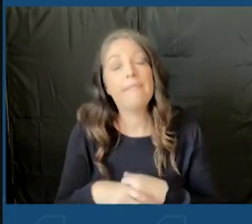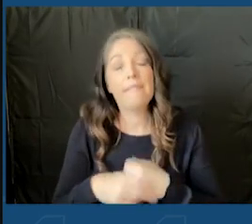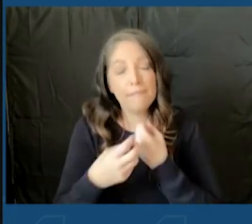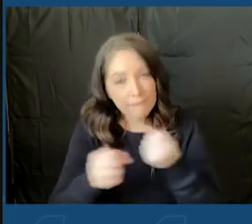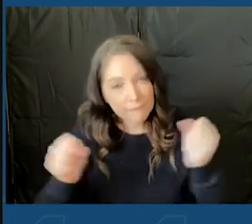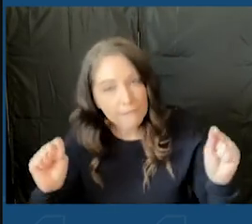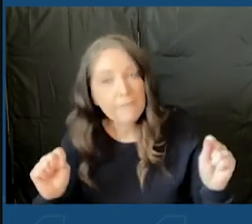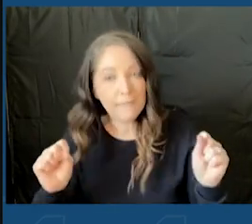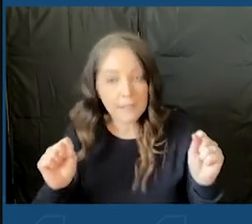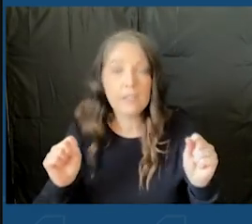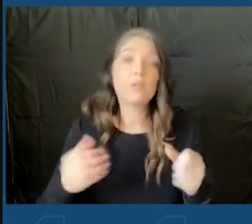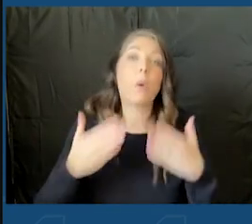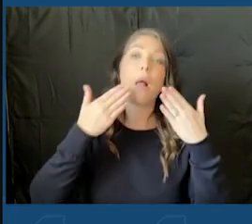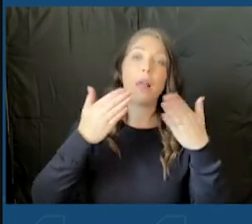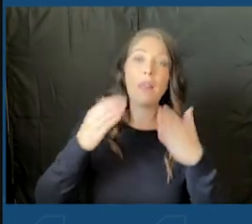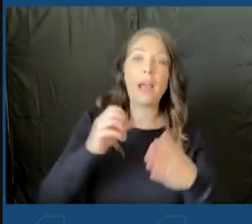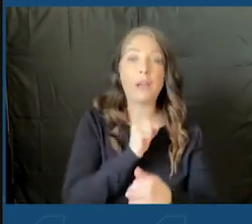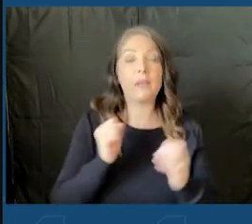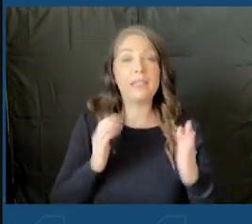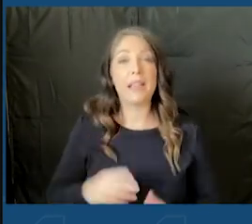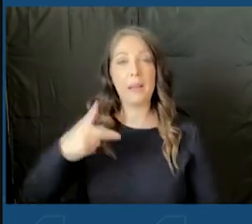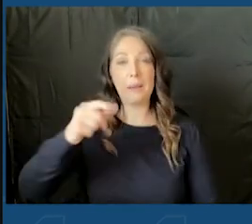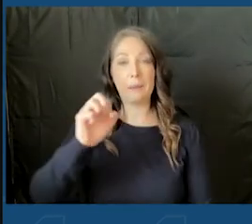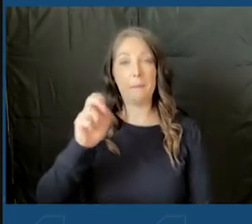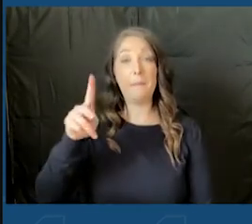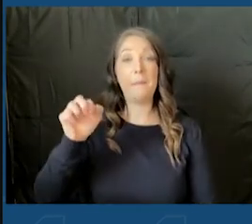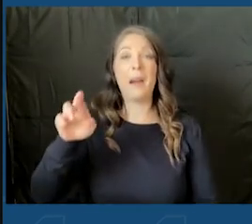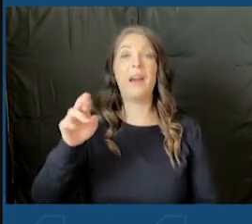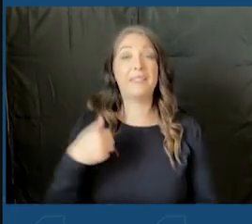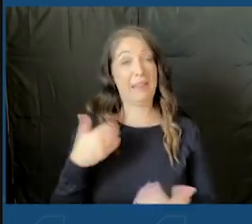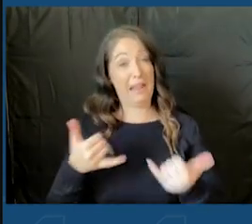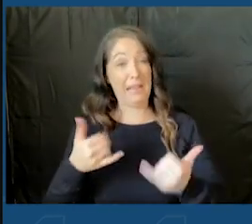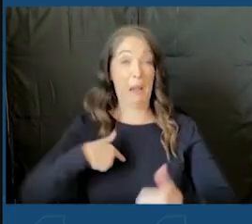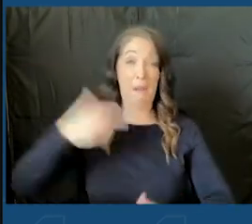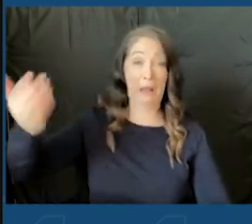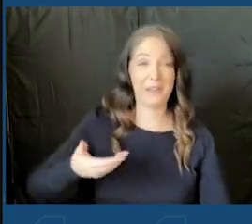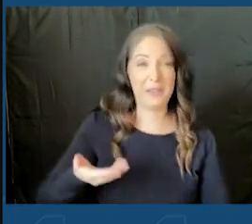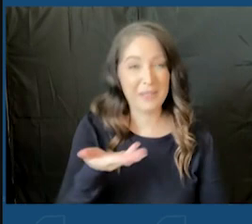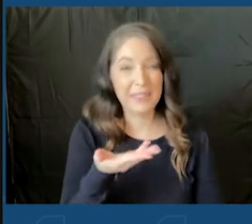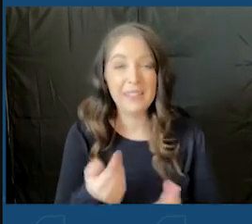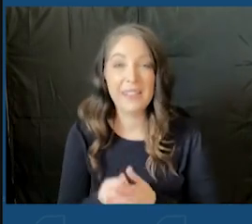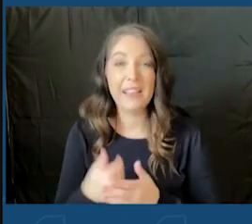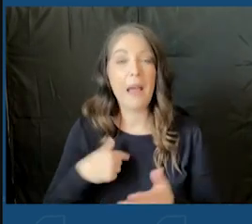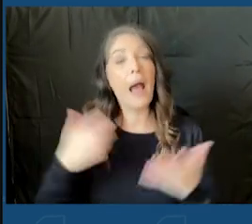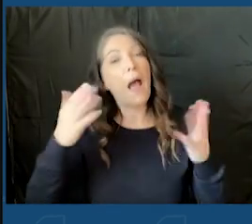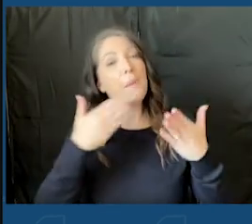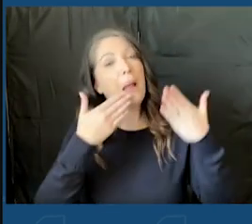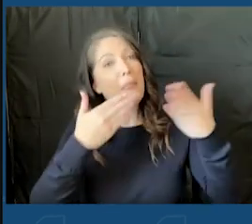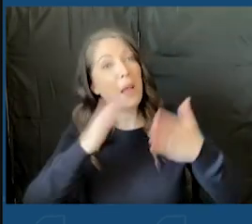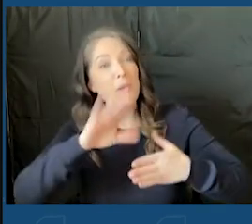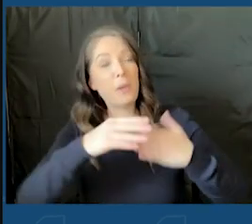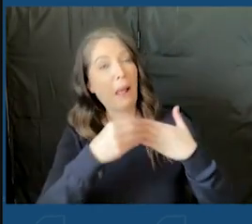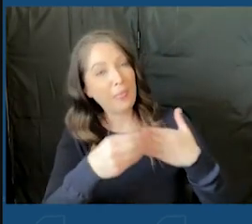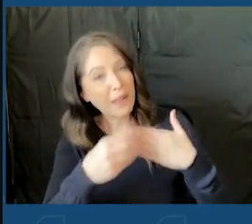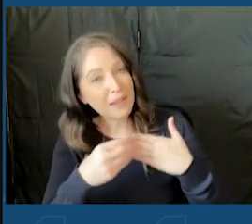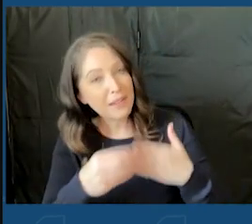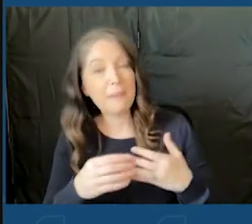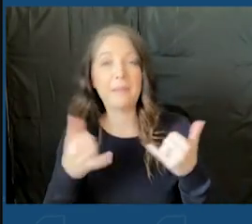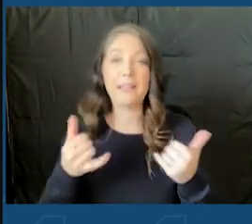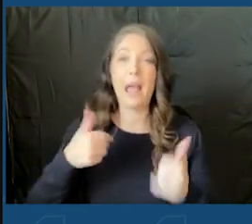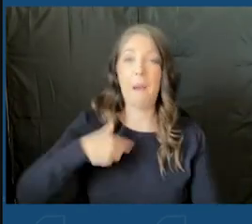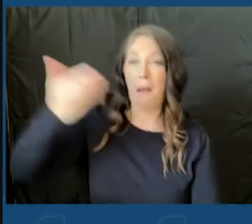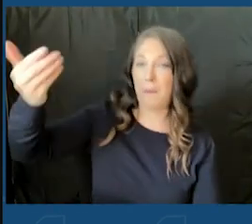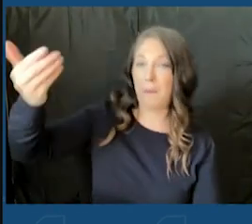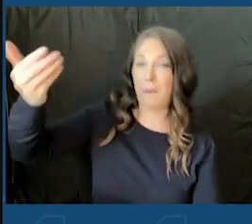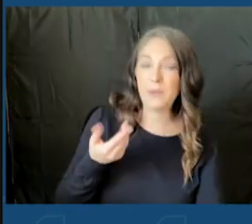you, Senator Parker. I'm getting to introduce him, I guess, Senator. I already thanked you for your leadership on this bill. Now I guess I get